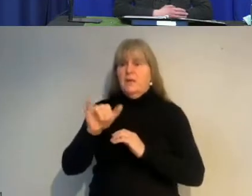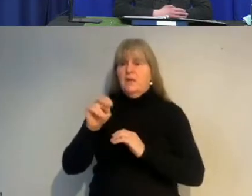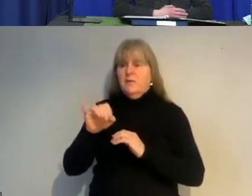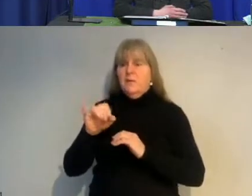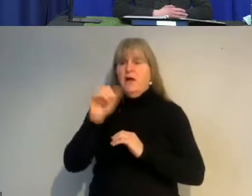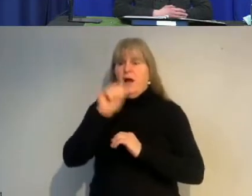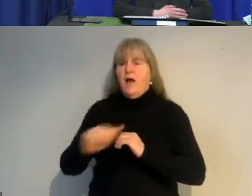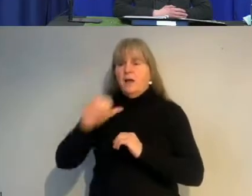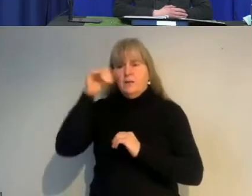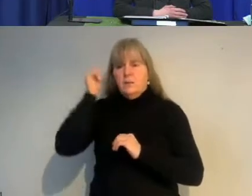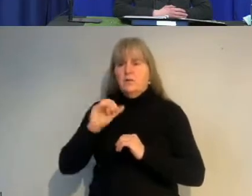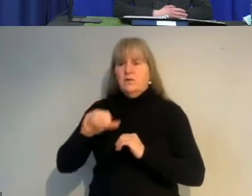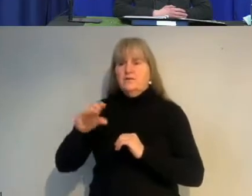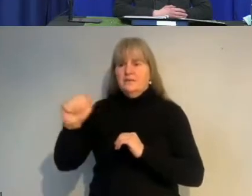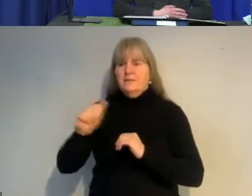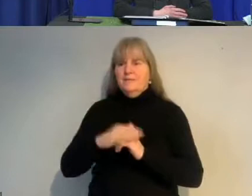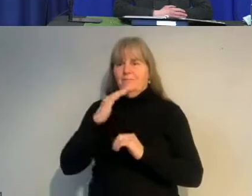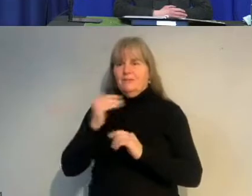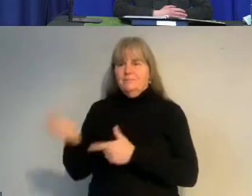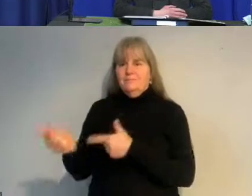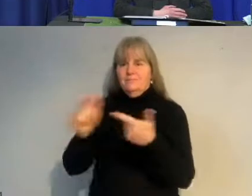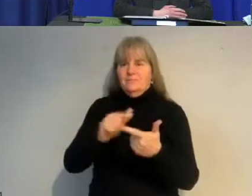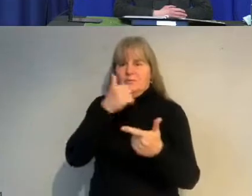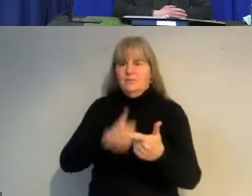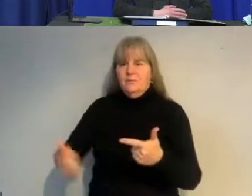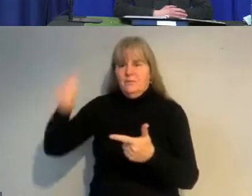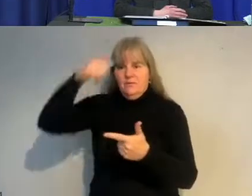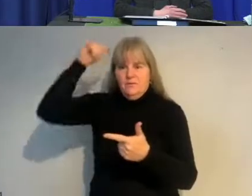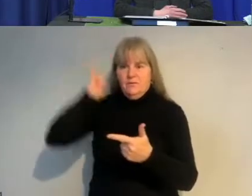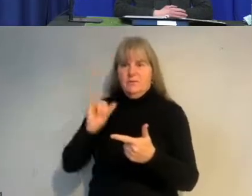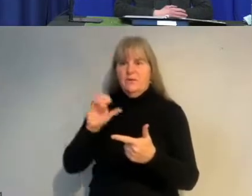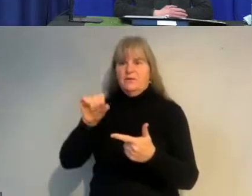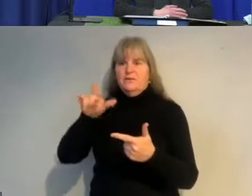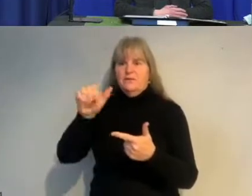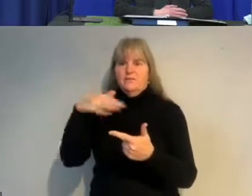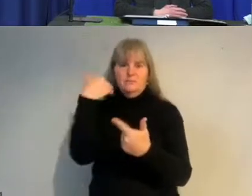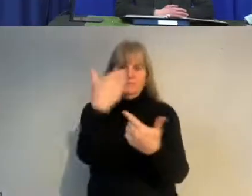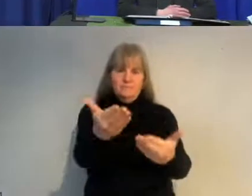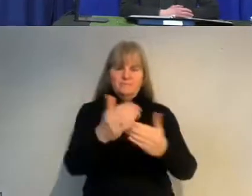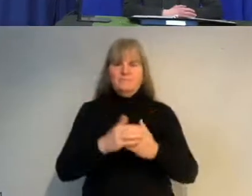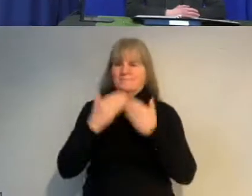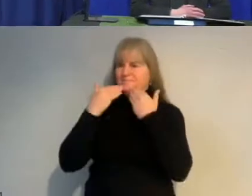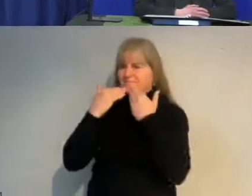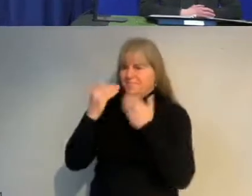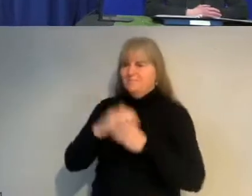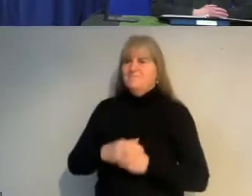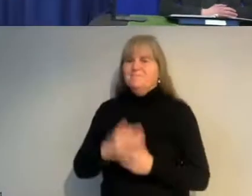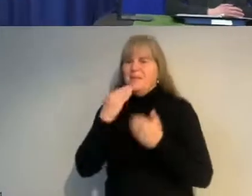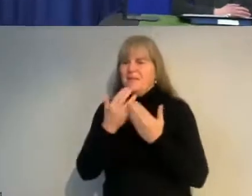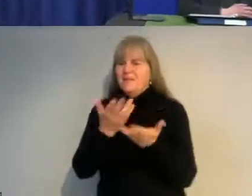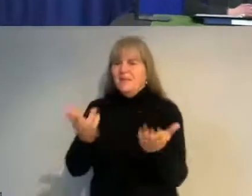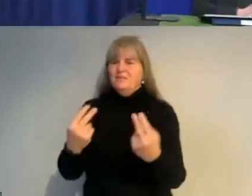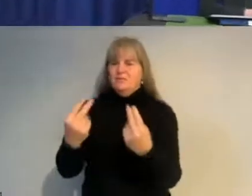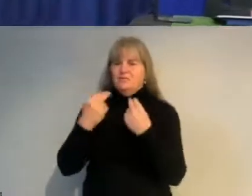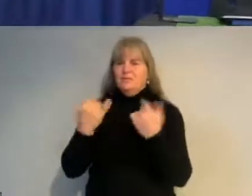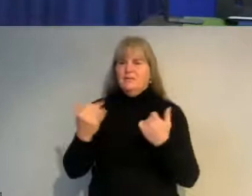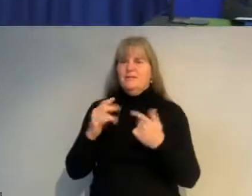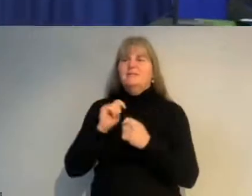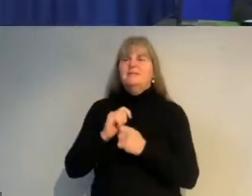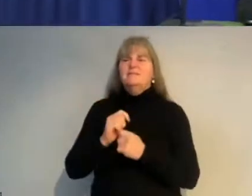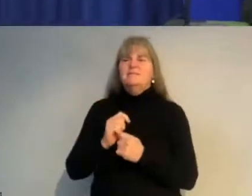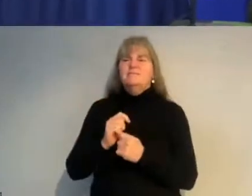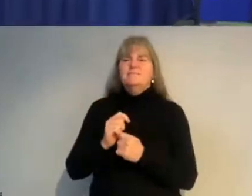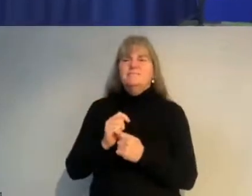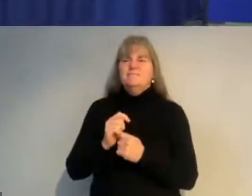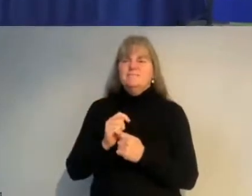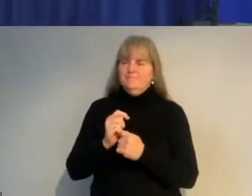ecoinfo@yukon.ca. I will now hand it over to Premier Silver. Thanks very much, Renee. And thanks everybody for joining us here. We're coming live